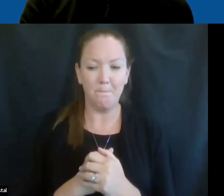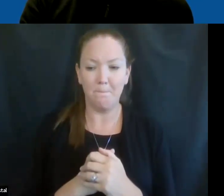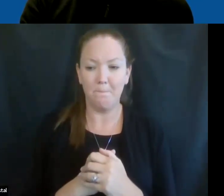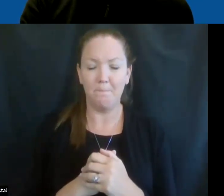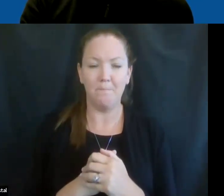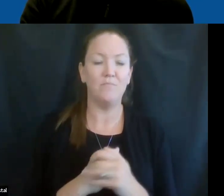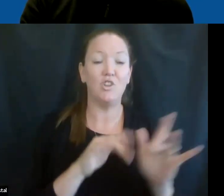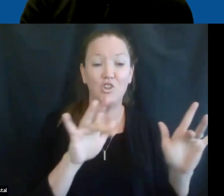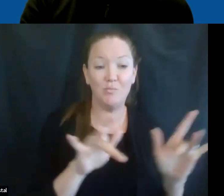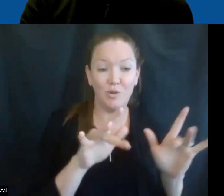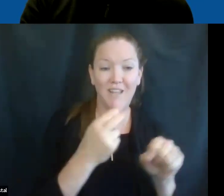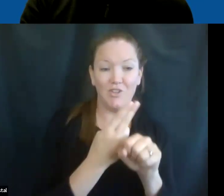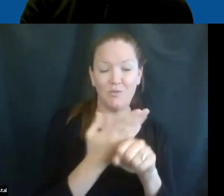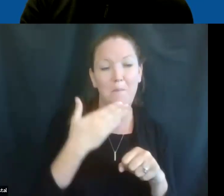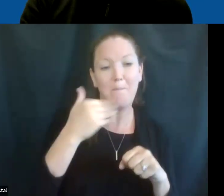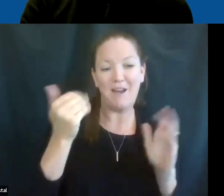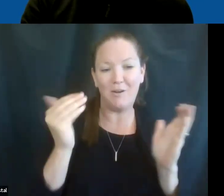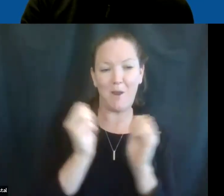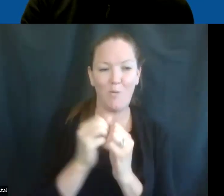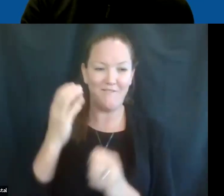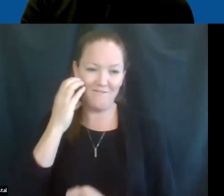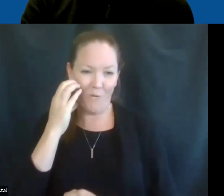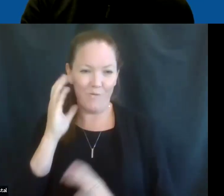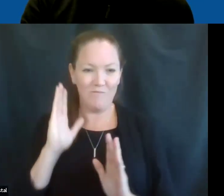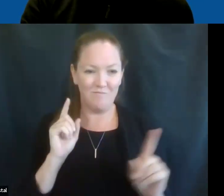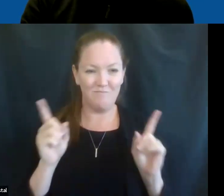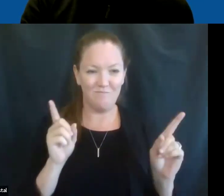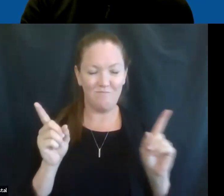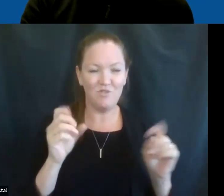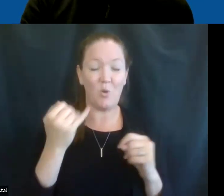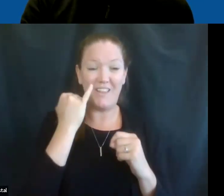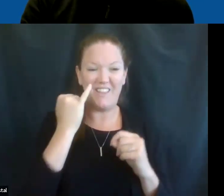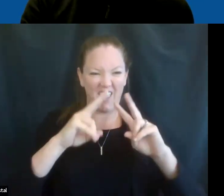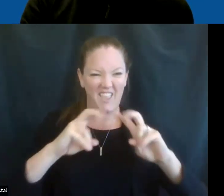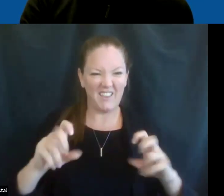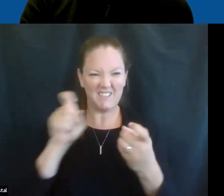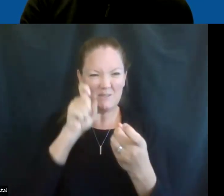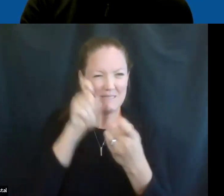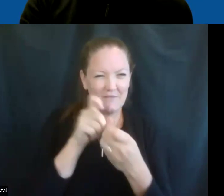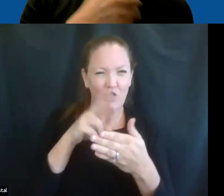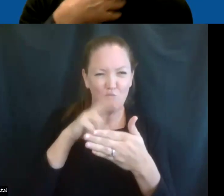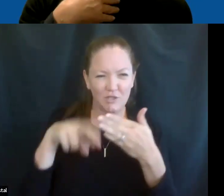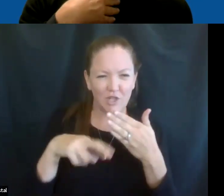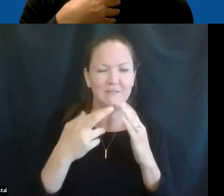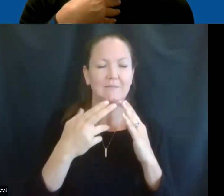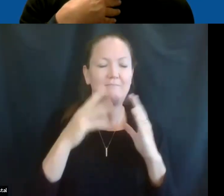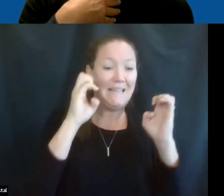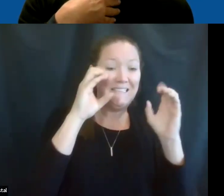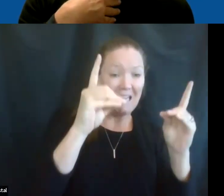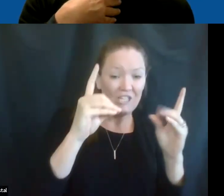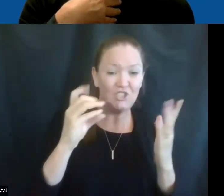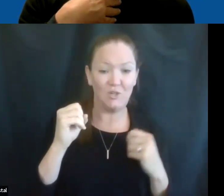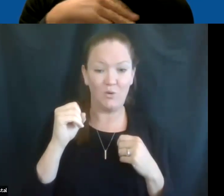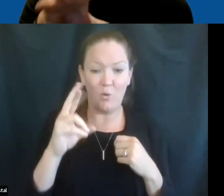on computers than they are on their mobile phones. And so when you're looking at specific outcomes like education or work development, I mean, I